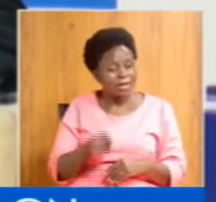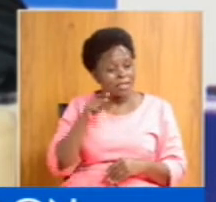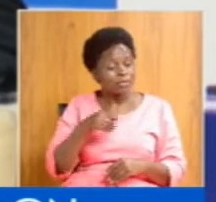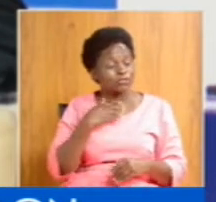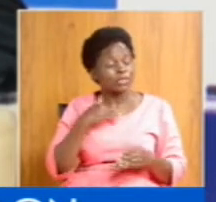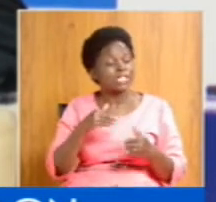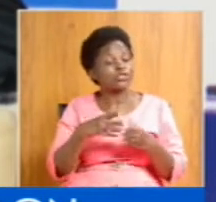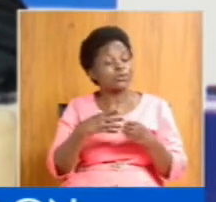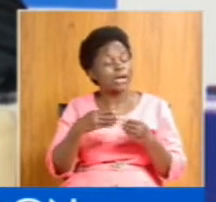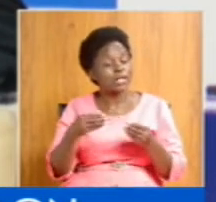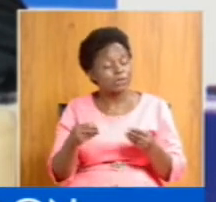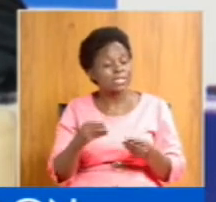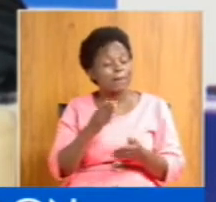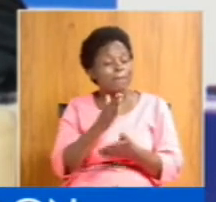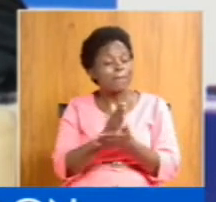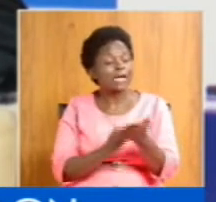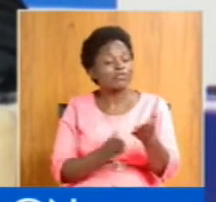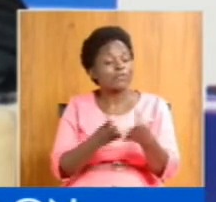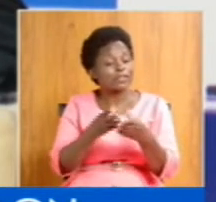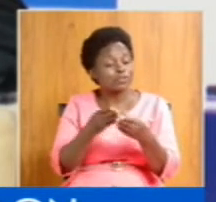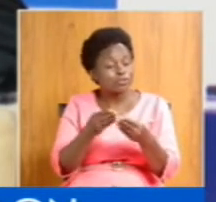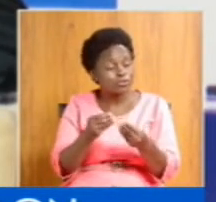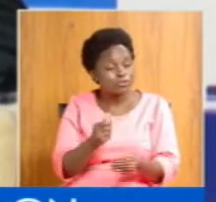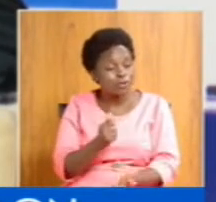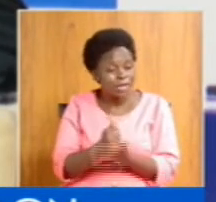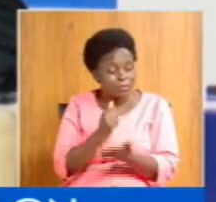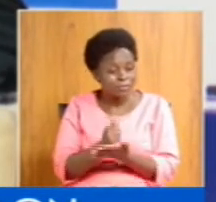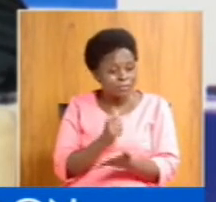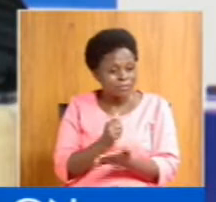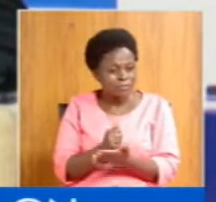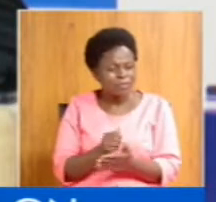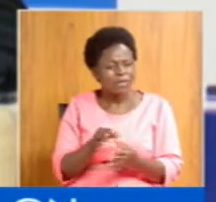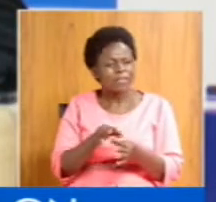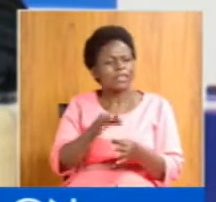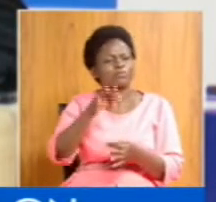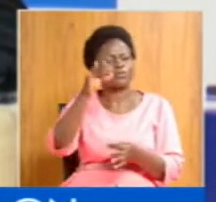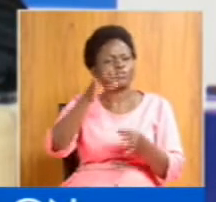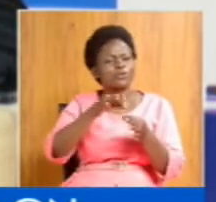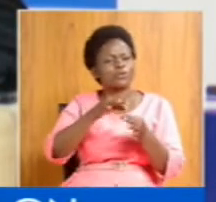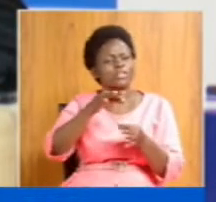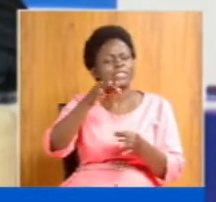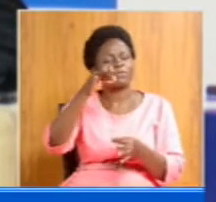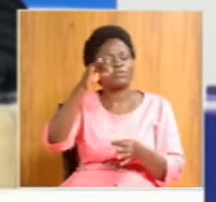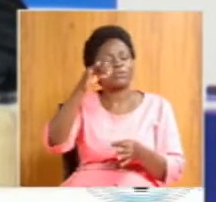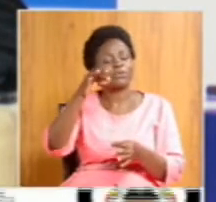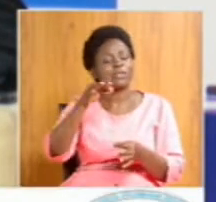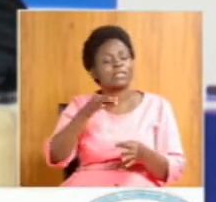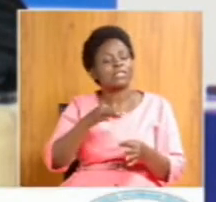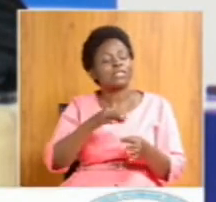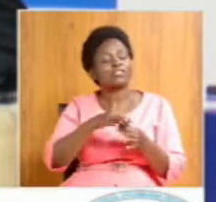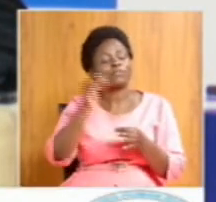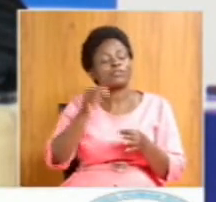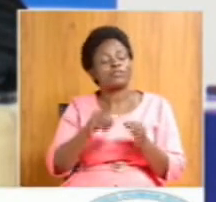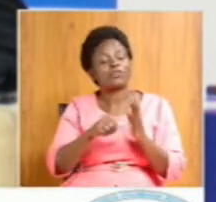we need to address. The, the part of the solution should have to do with the spiritual, we have to address